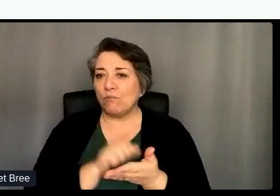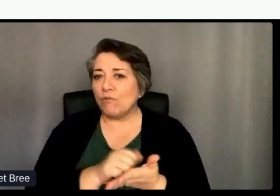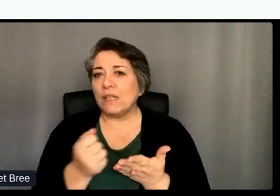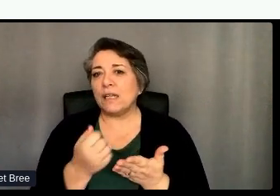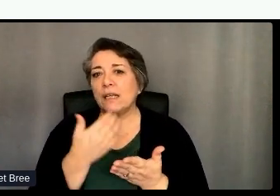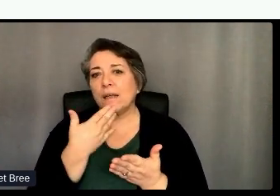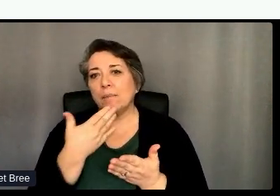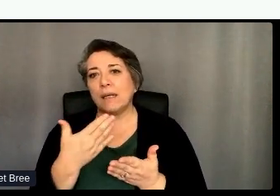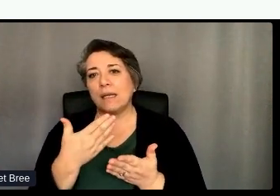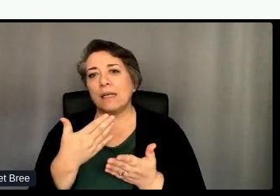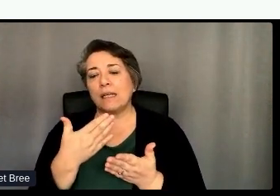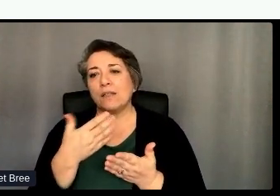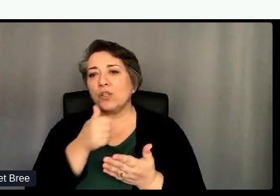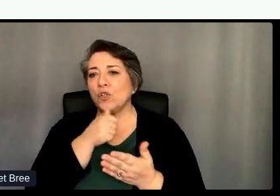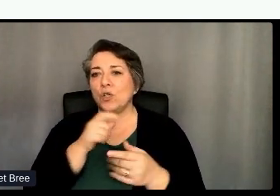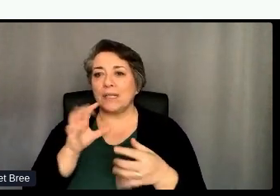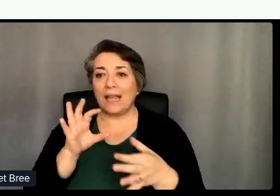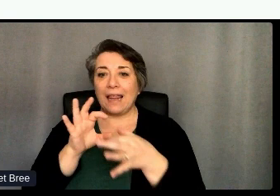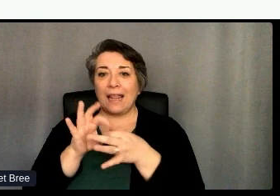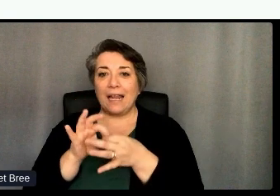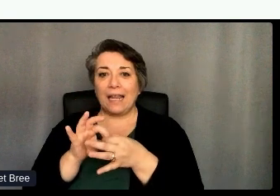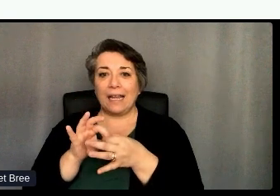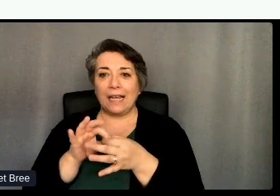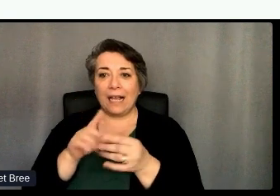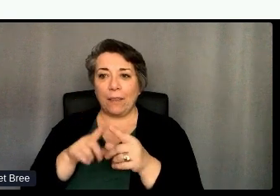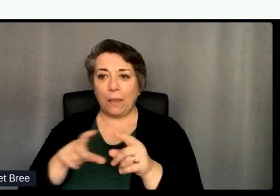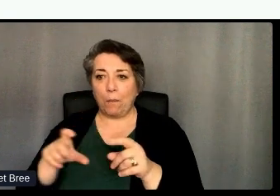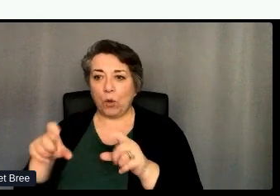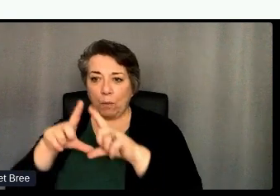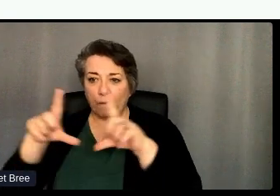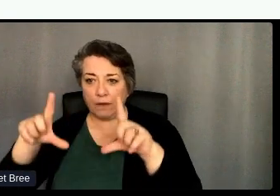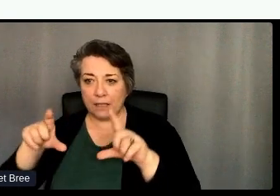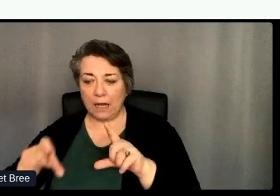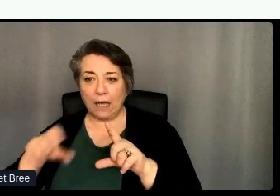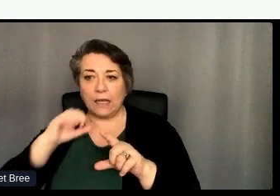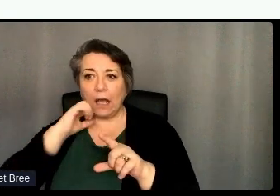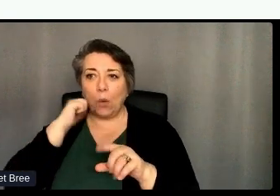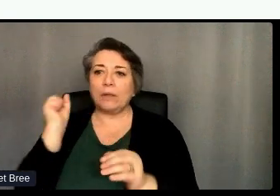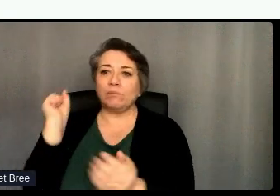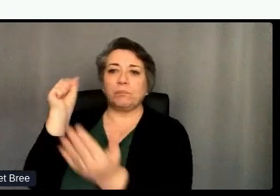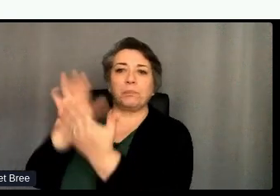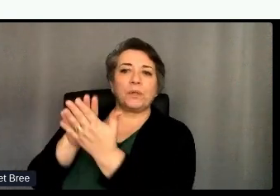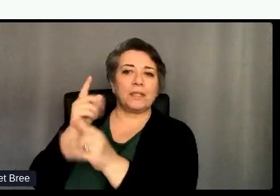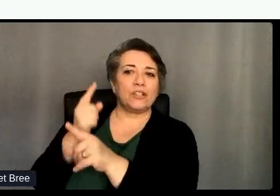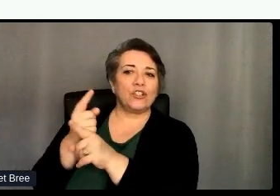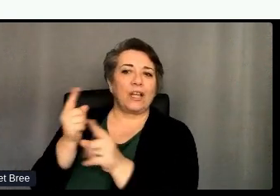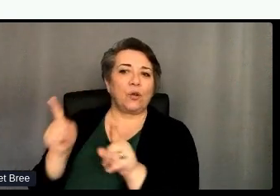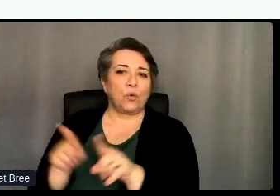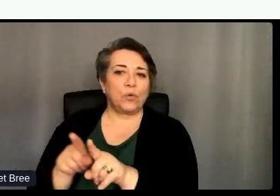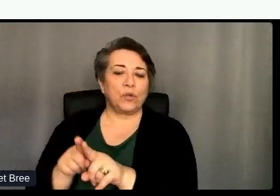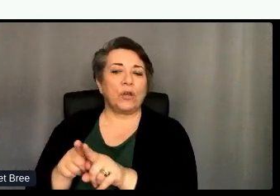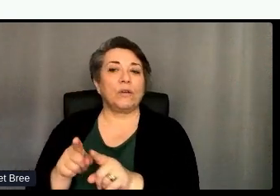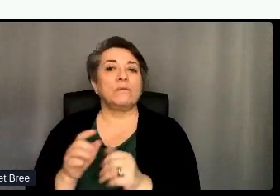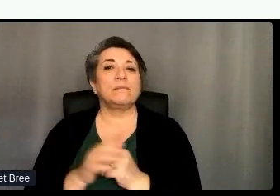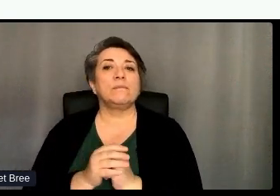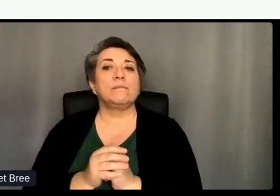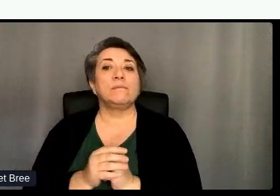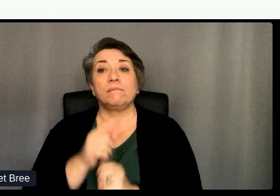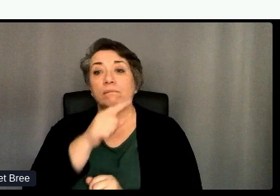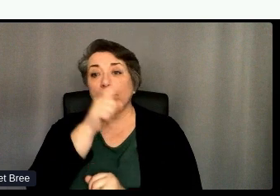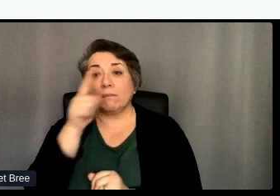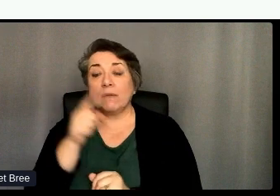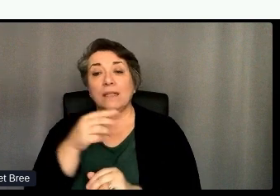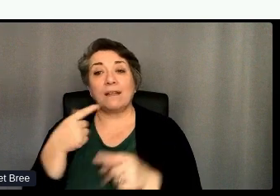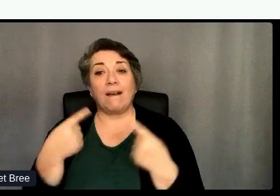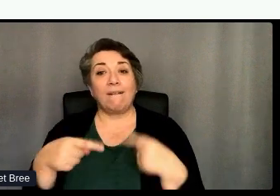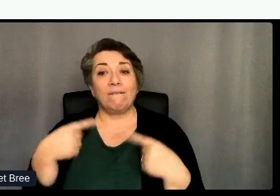follow the link at the bottom of the slide, and I'll make sure to share it in chat as well. The adaptive accessories are available in the US and